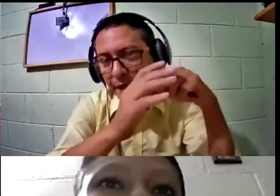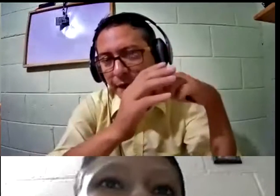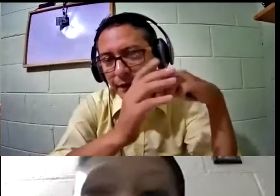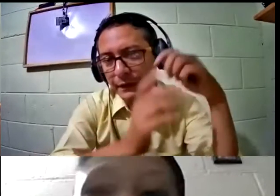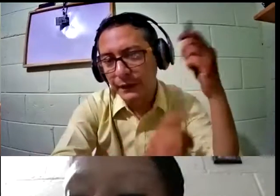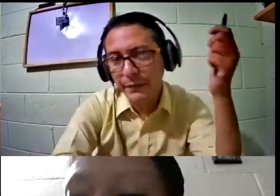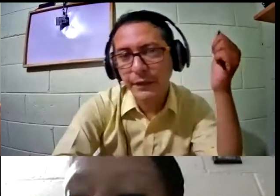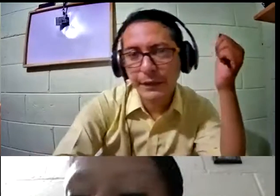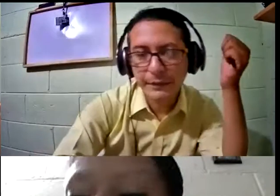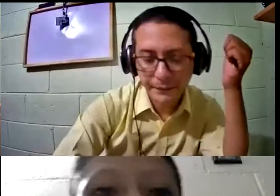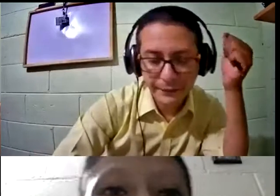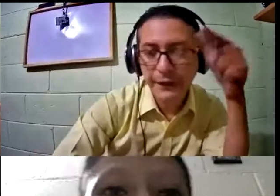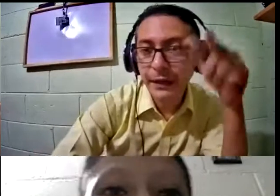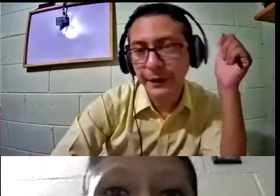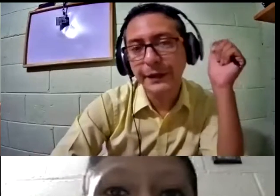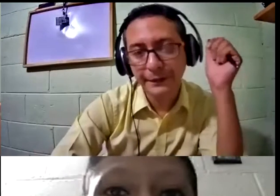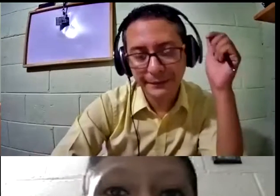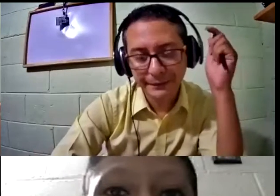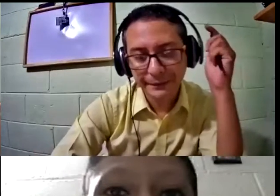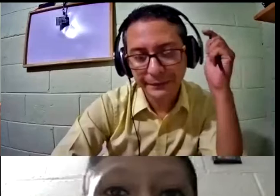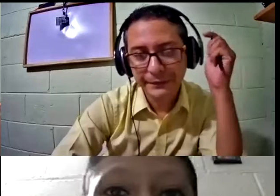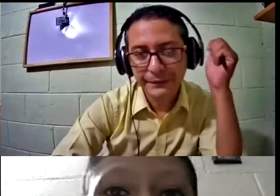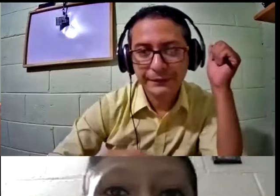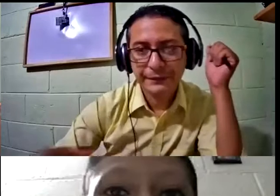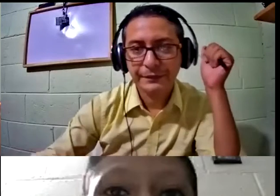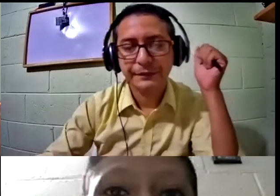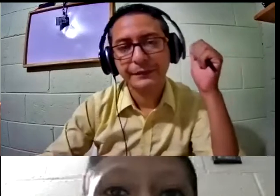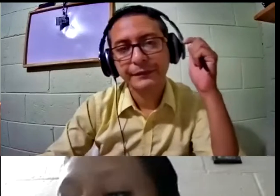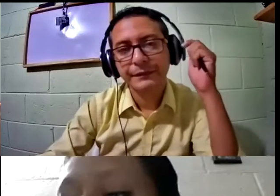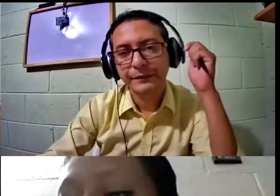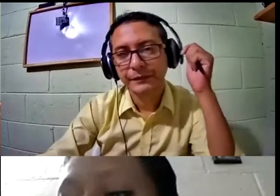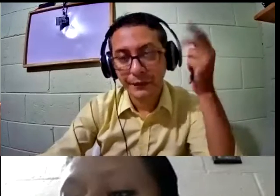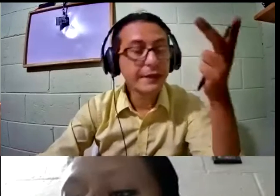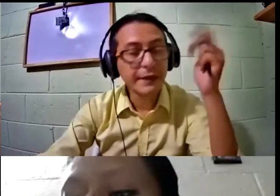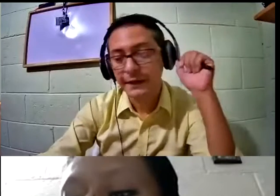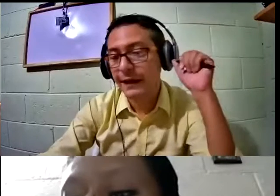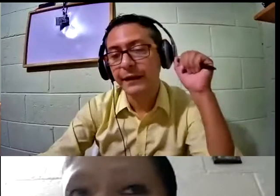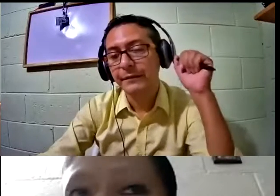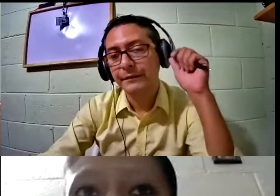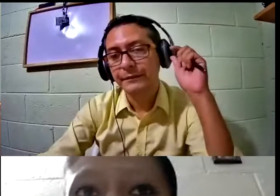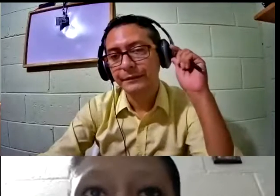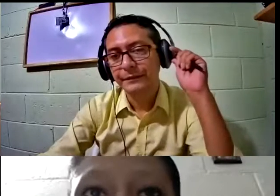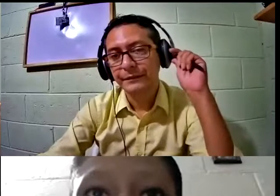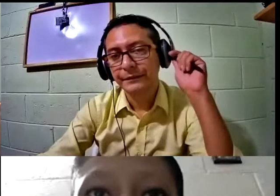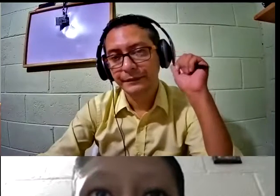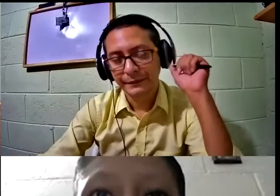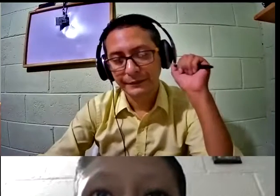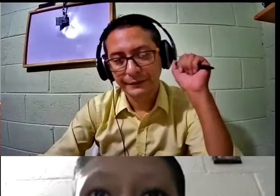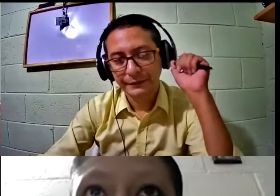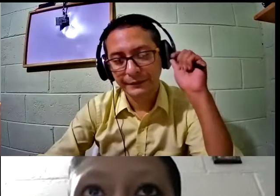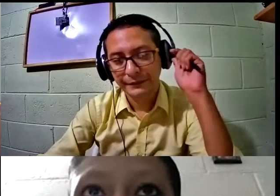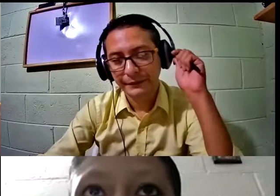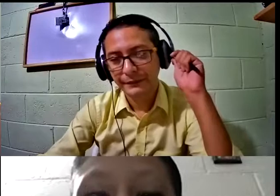Es ir a dejar, ¿verdad? Deliver. Correcto. Deliver. ¿Te puede ser entregar también, teacher? Yes, exactly. Ah, ok, eso